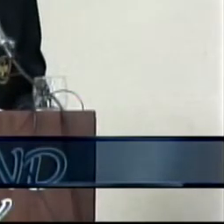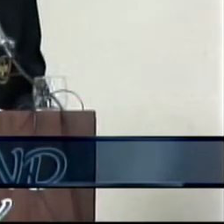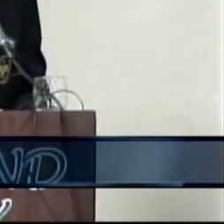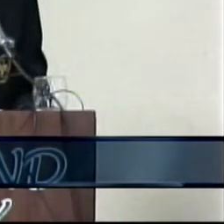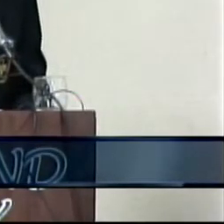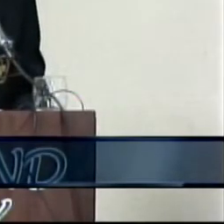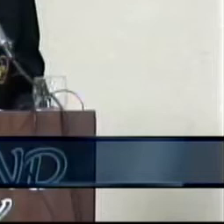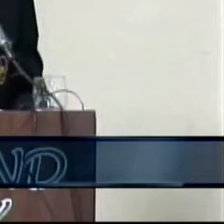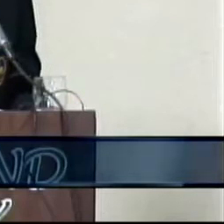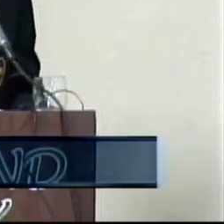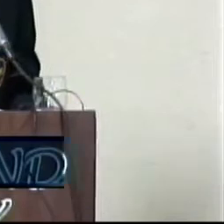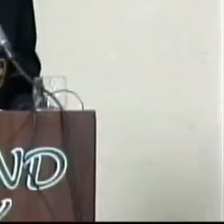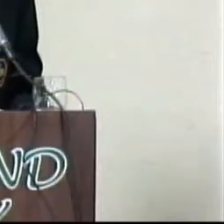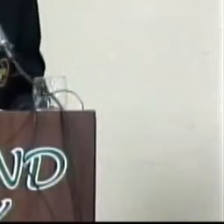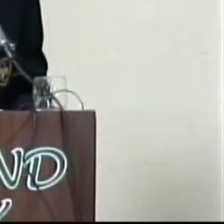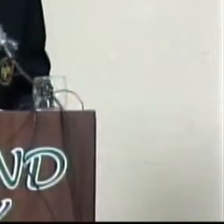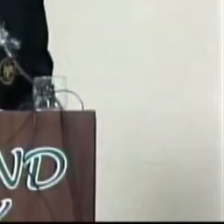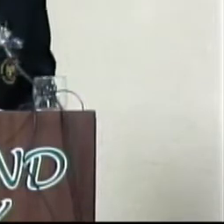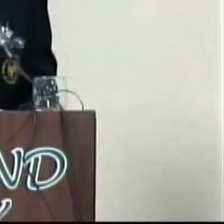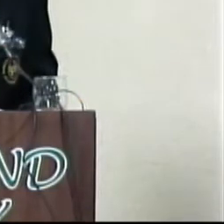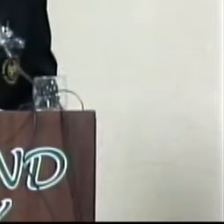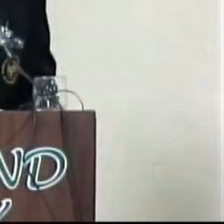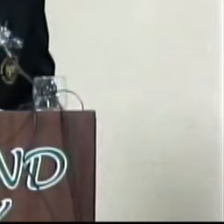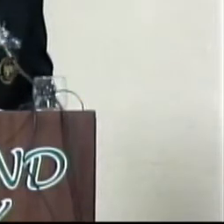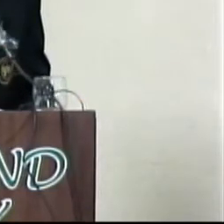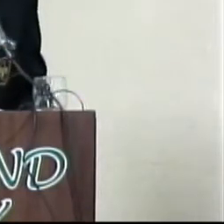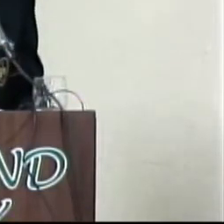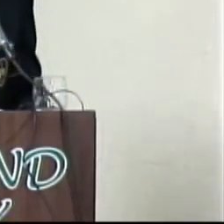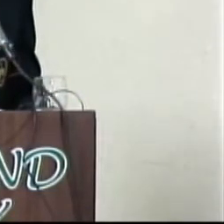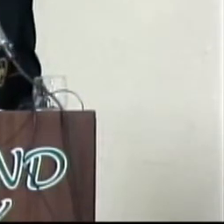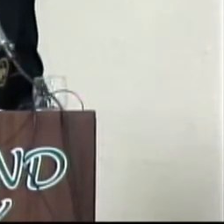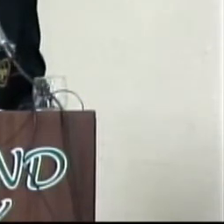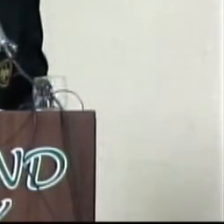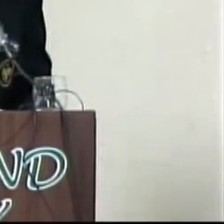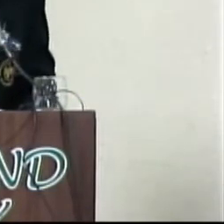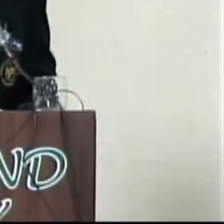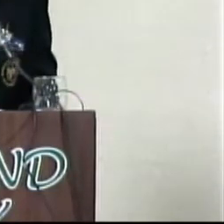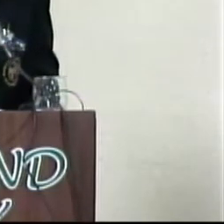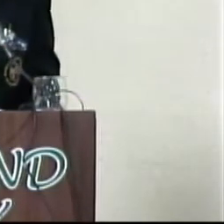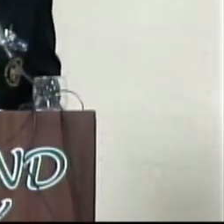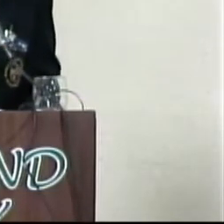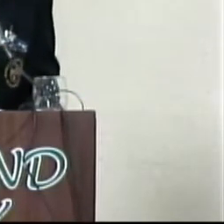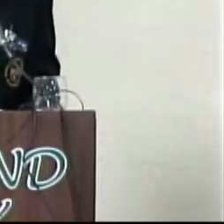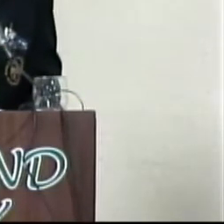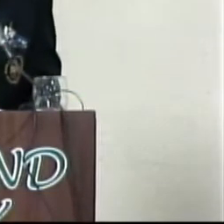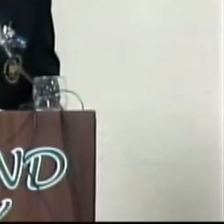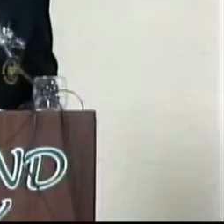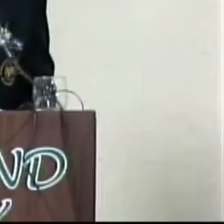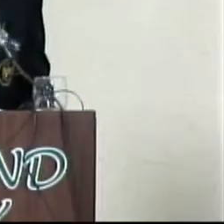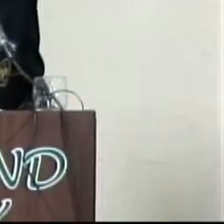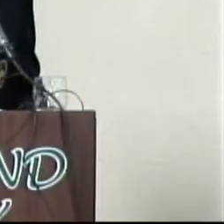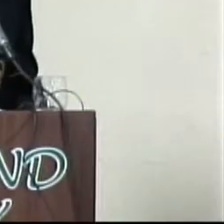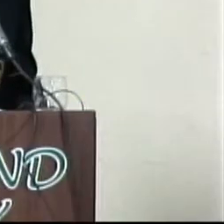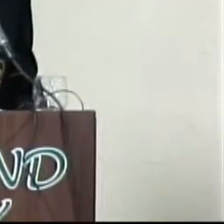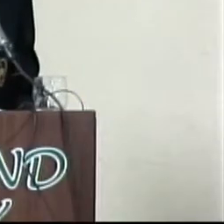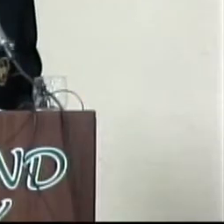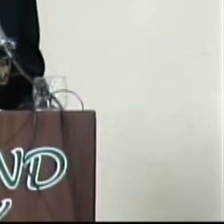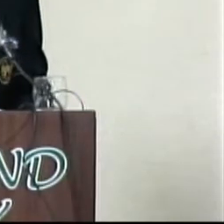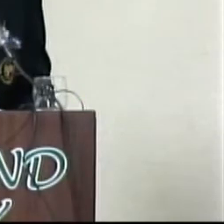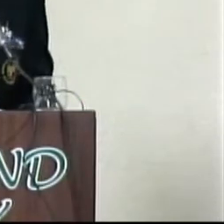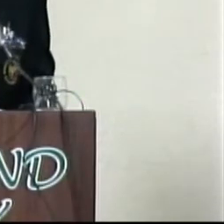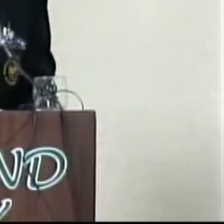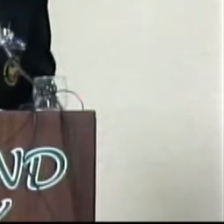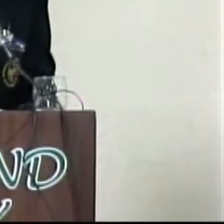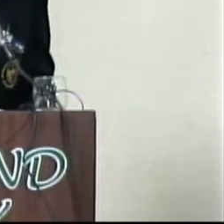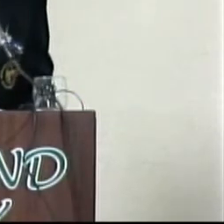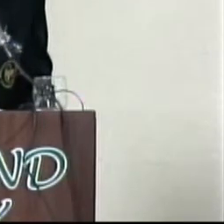principle what the Barbados Secondary Teachers Union is proposing, and that is that there is need